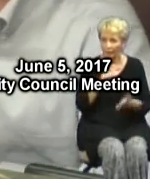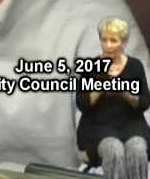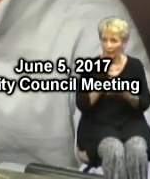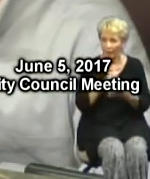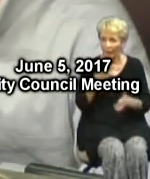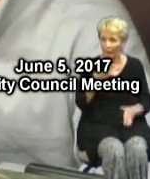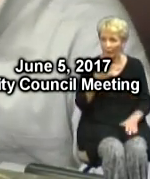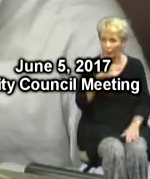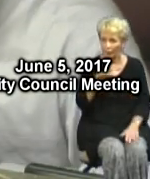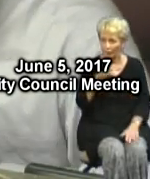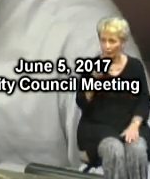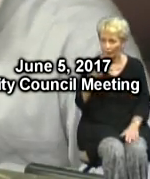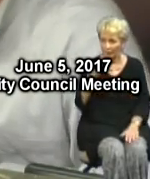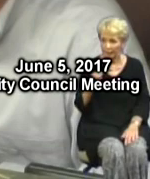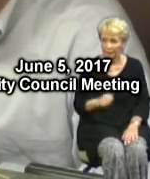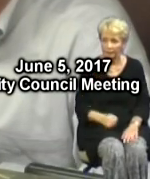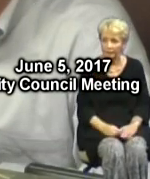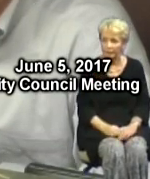Trustees.